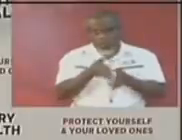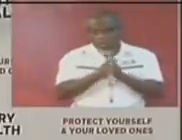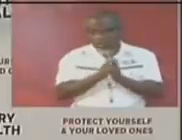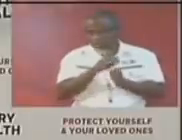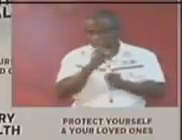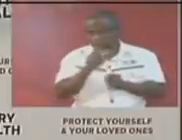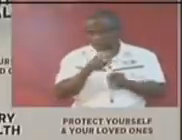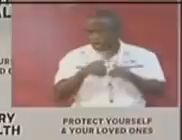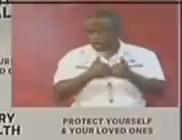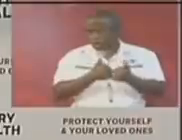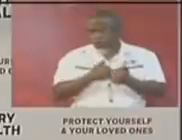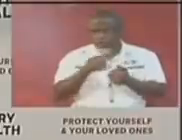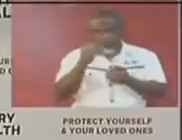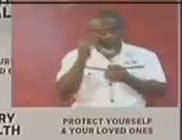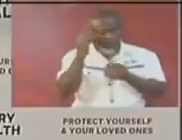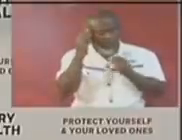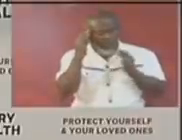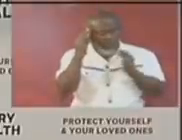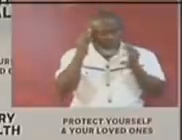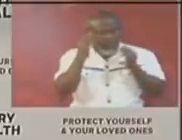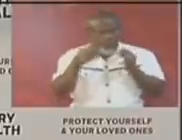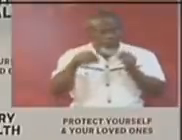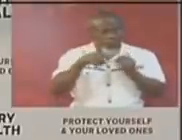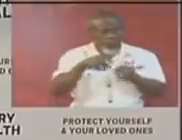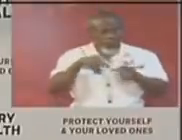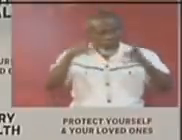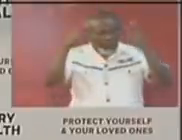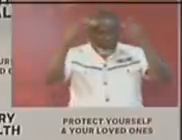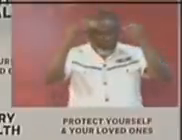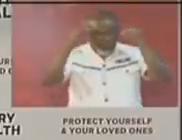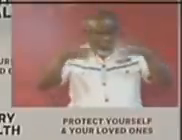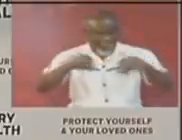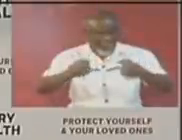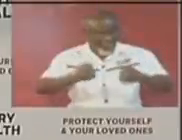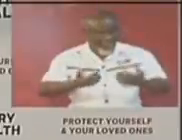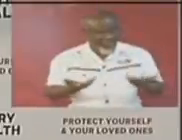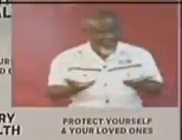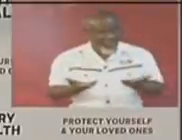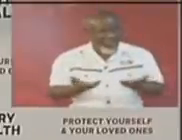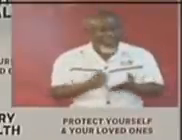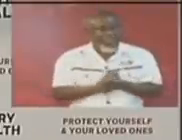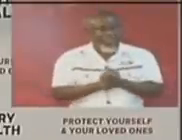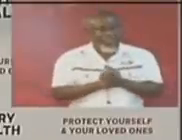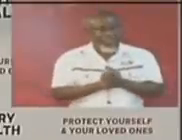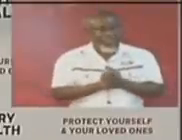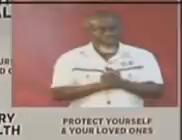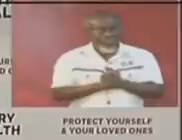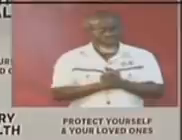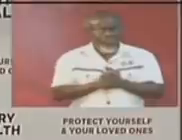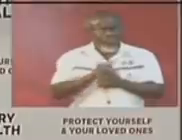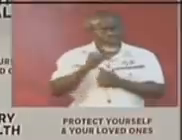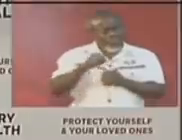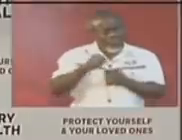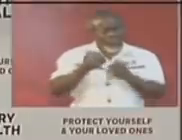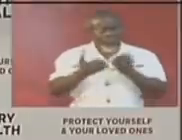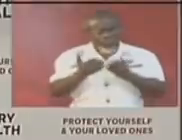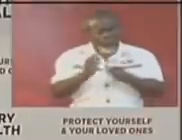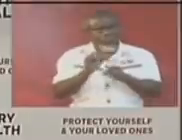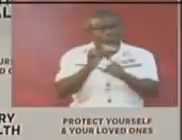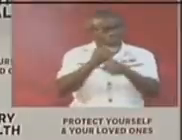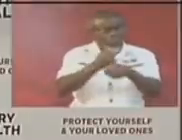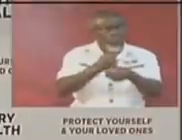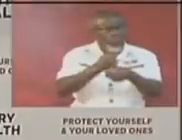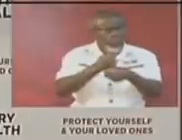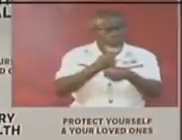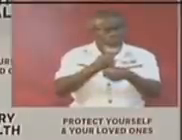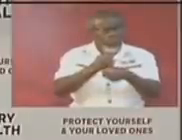options, whenever you have a vaccine that is in such high demand, and of course production is a challenge and will be a challenge going forward